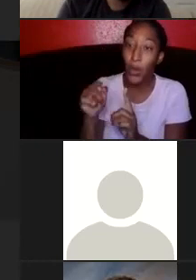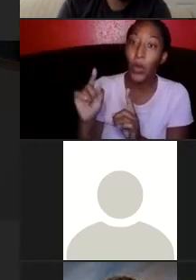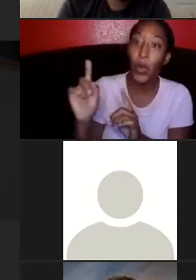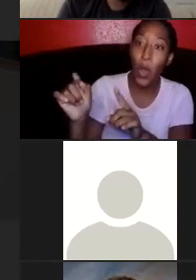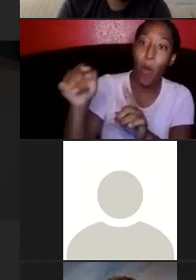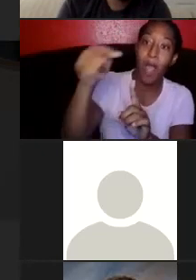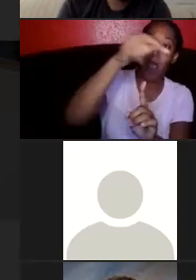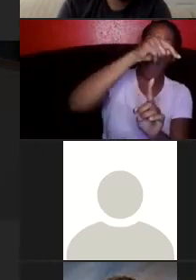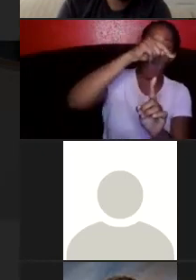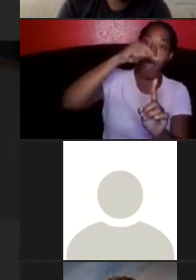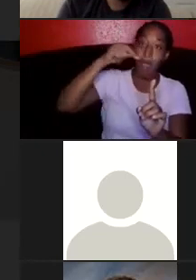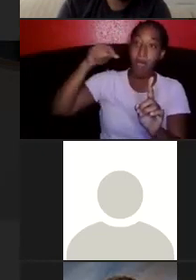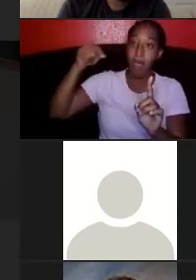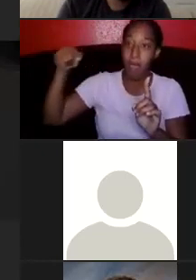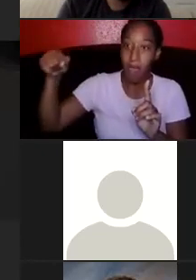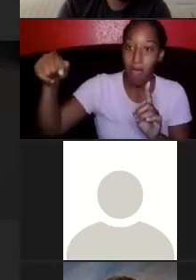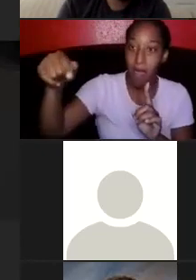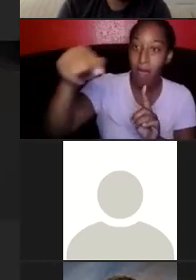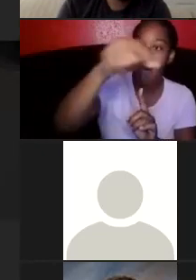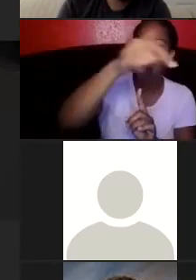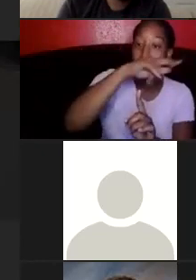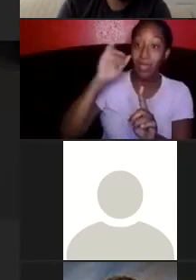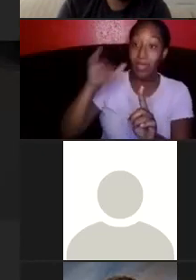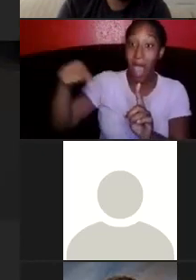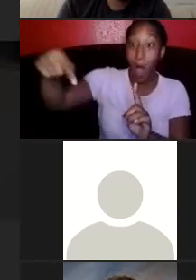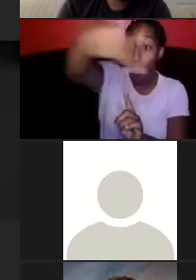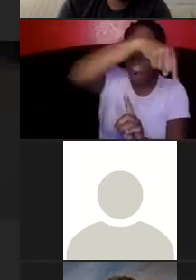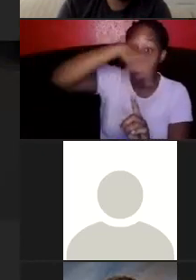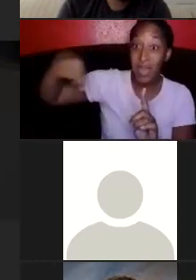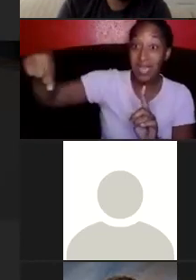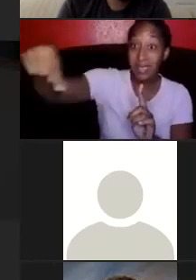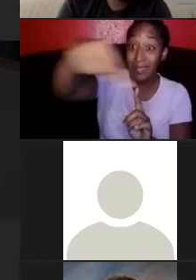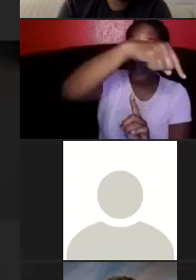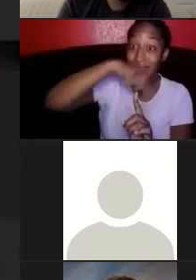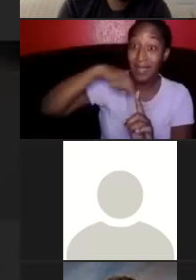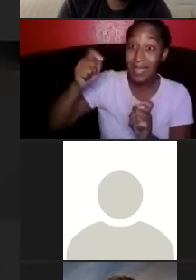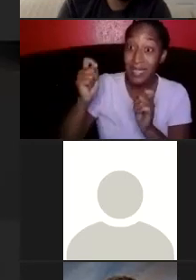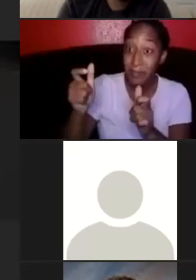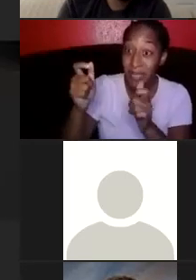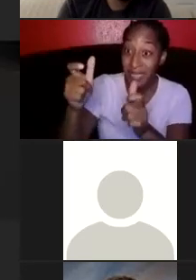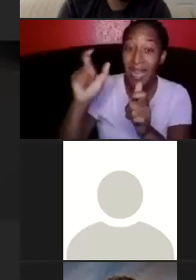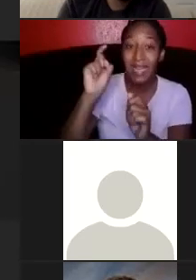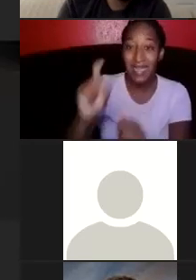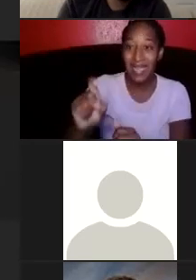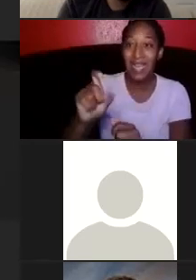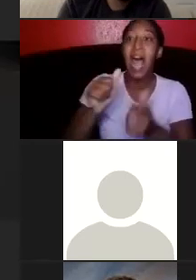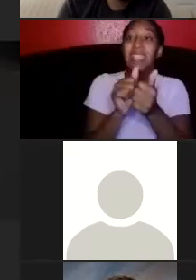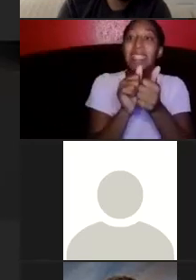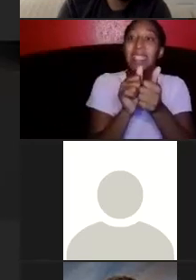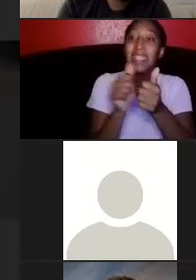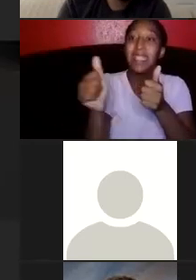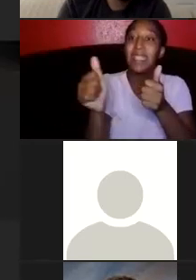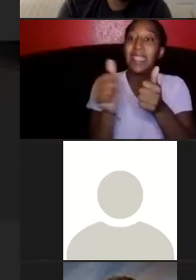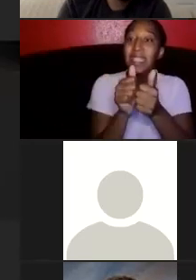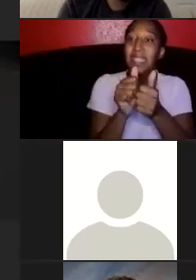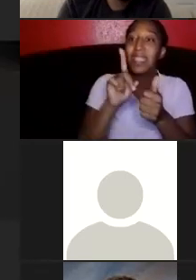tangential speed, we have to take the distance, which is the circumference, divided by